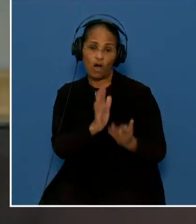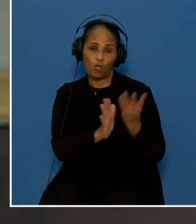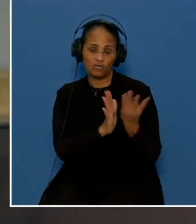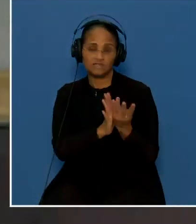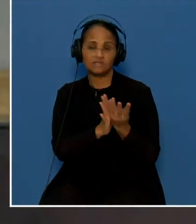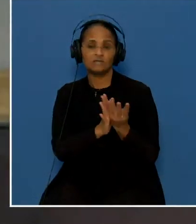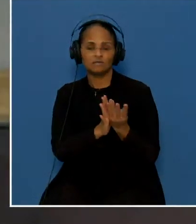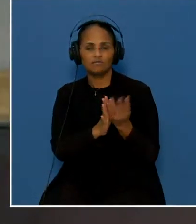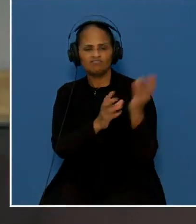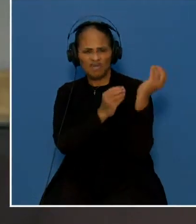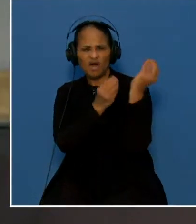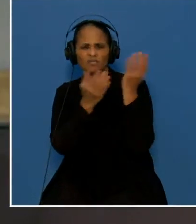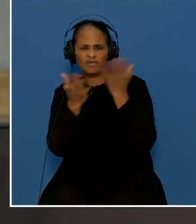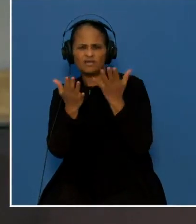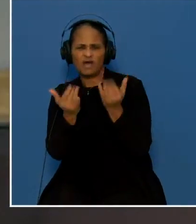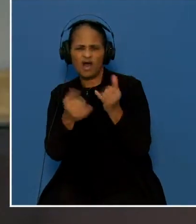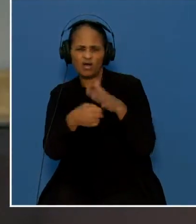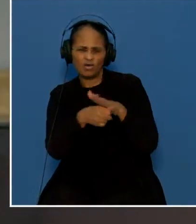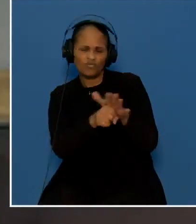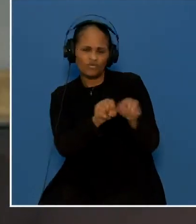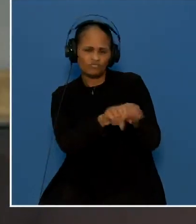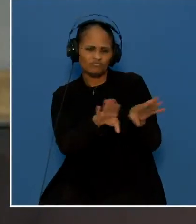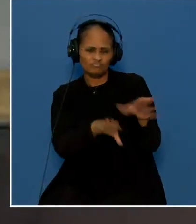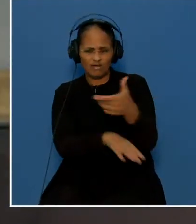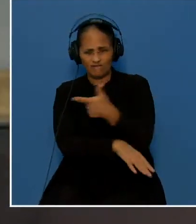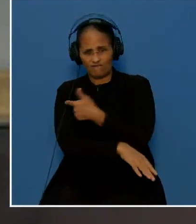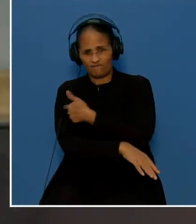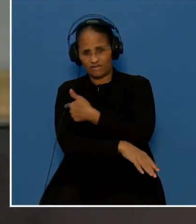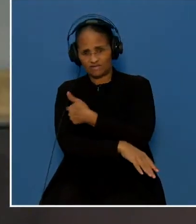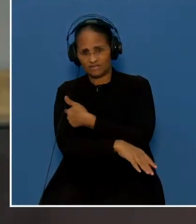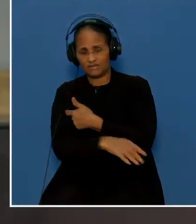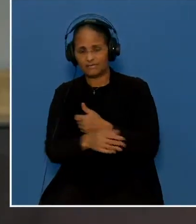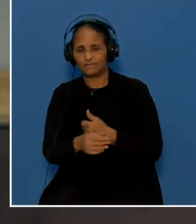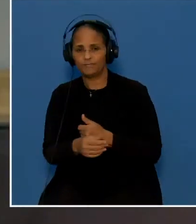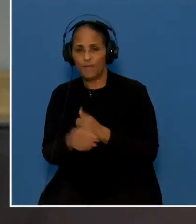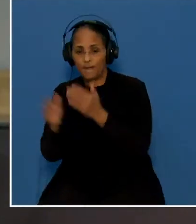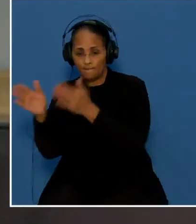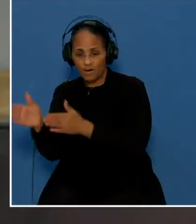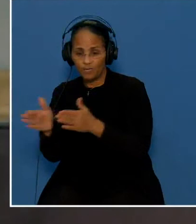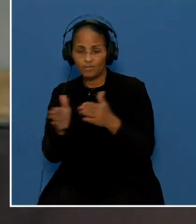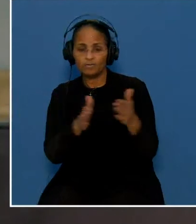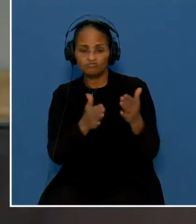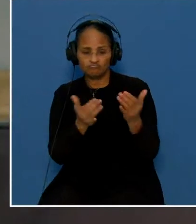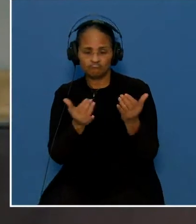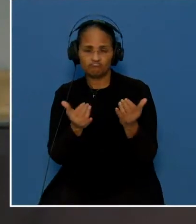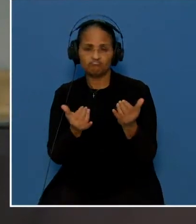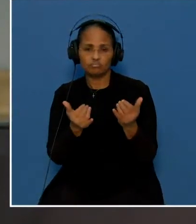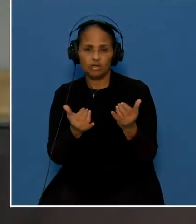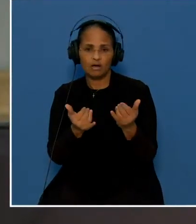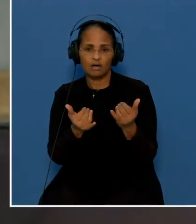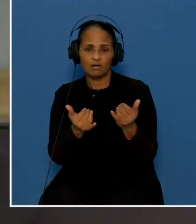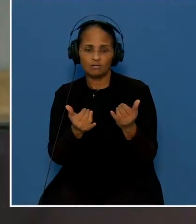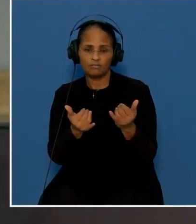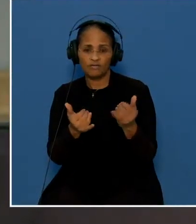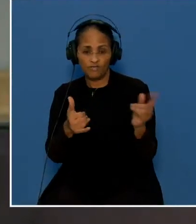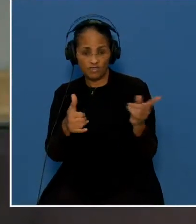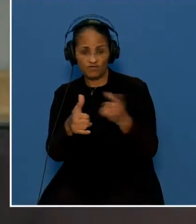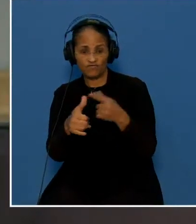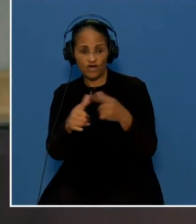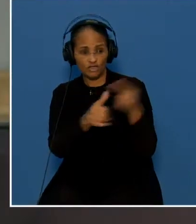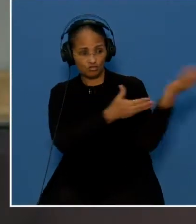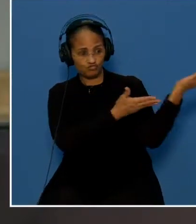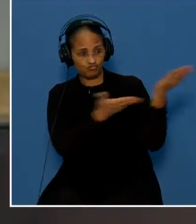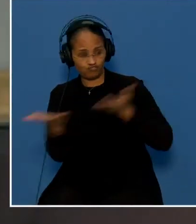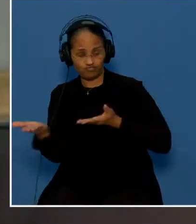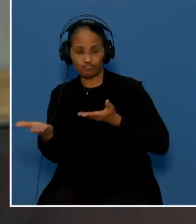provide a quick update regarding the COVID-19 vaccine. Preparations are currently underway for the receipt of the first shipment of the